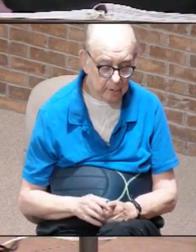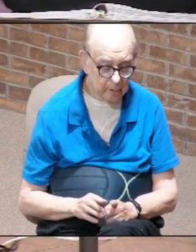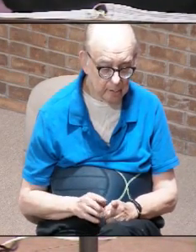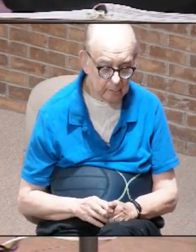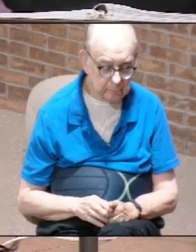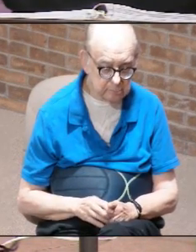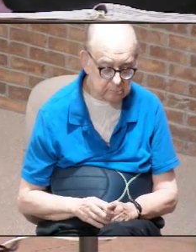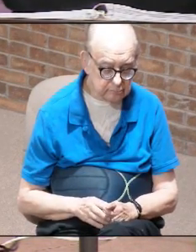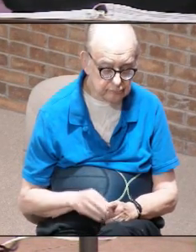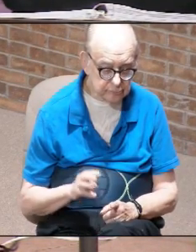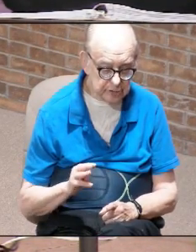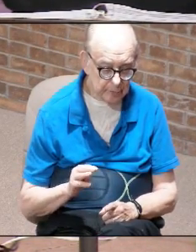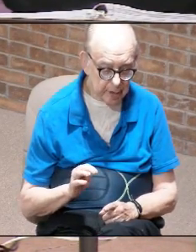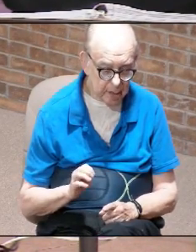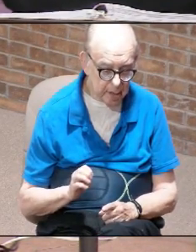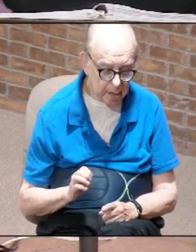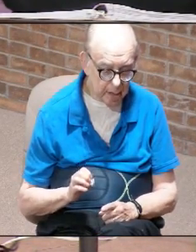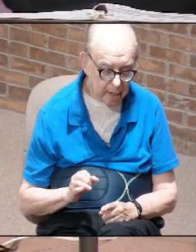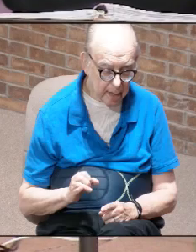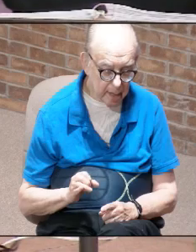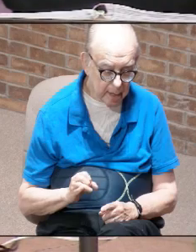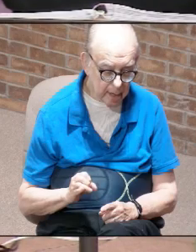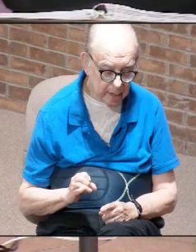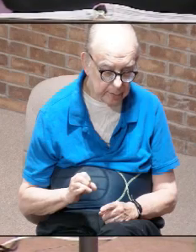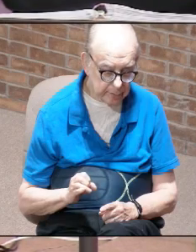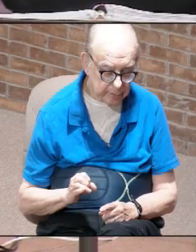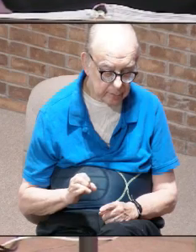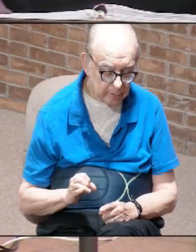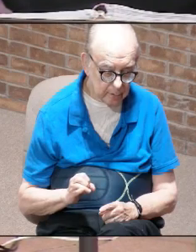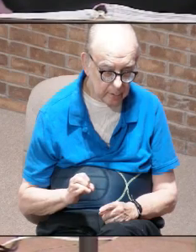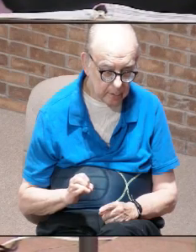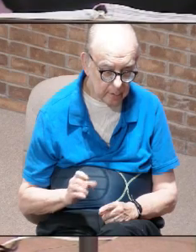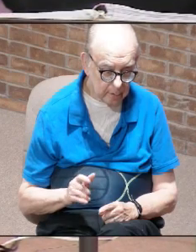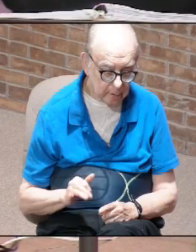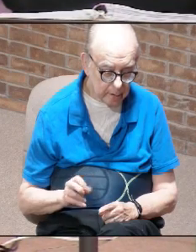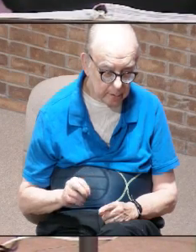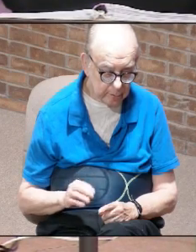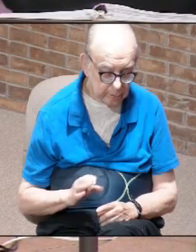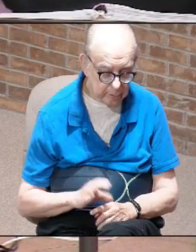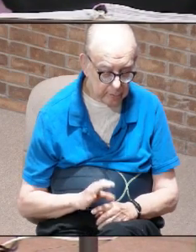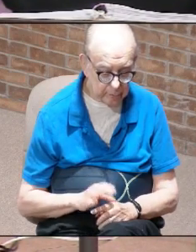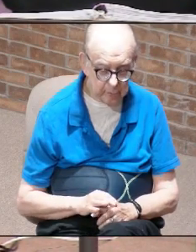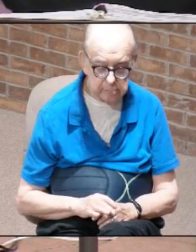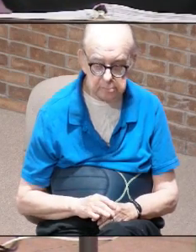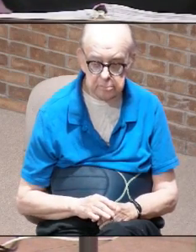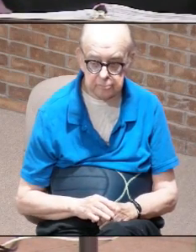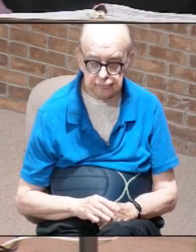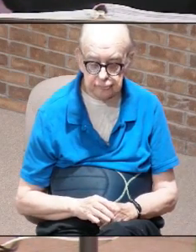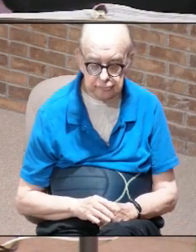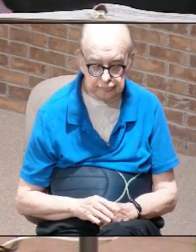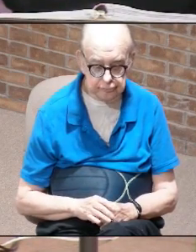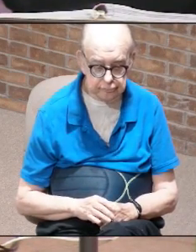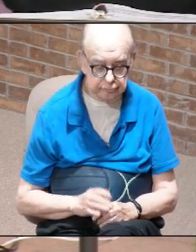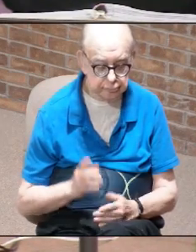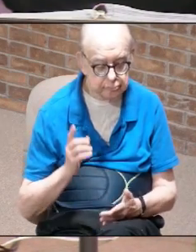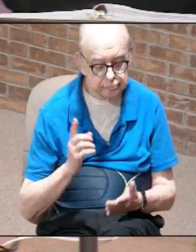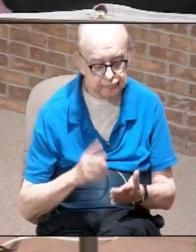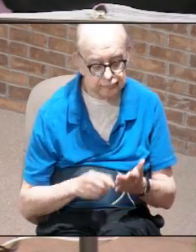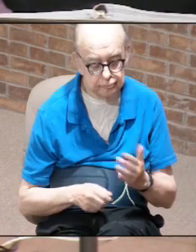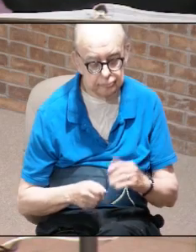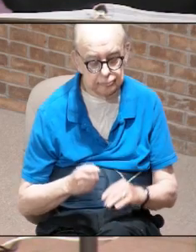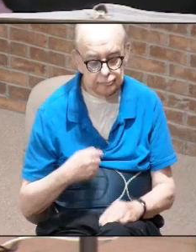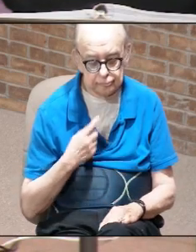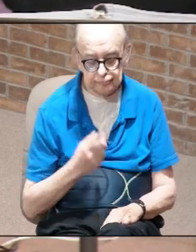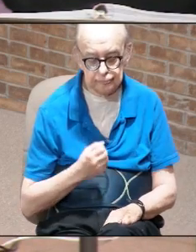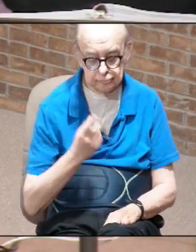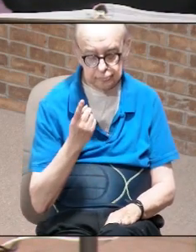of a Wesleyan church, okay, and was. But here's what we need to understand,